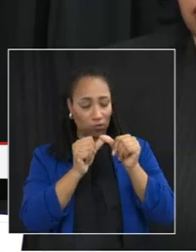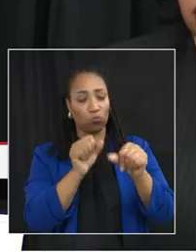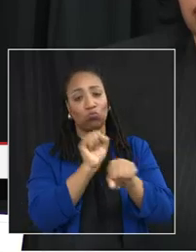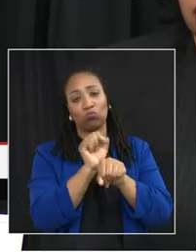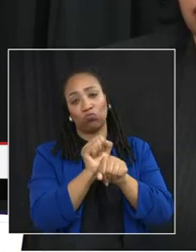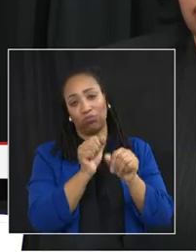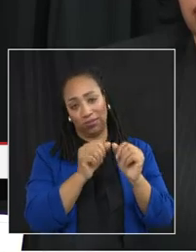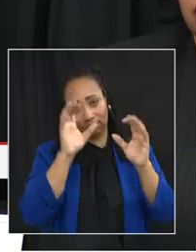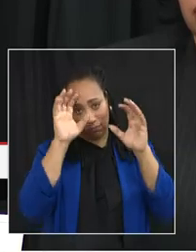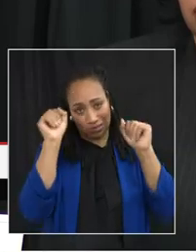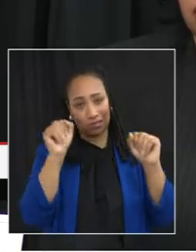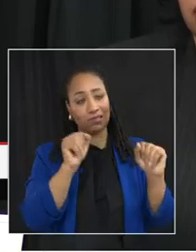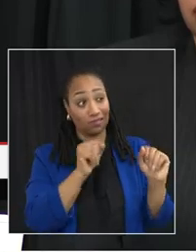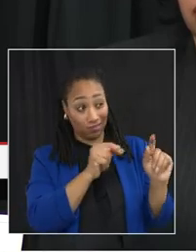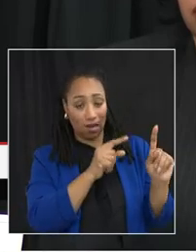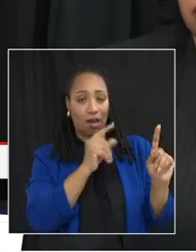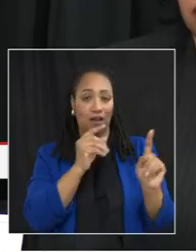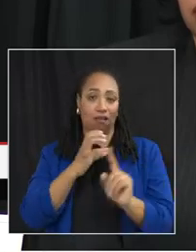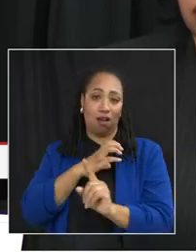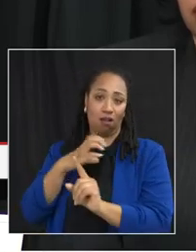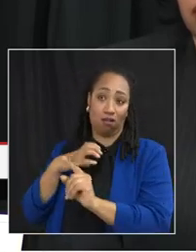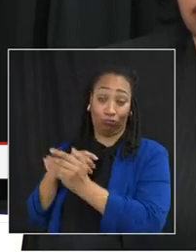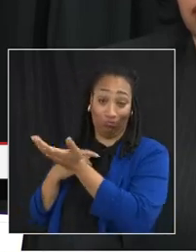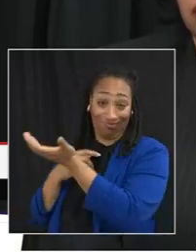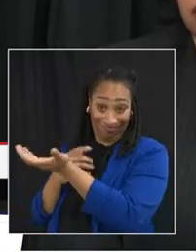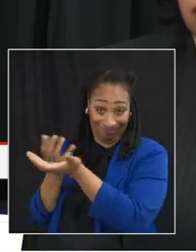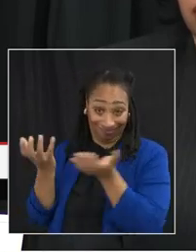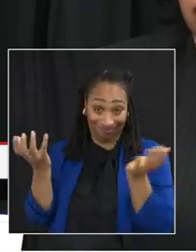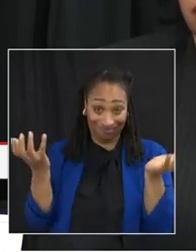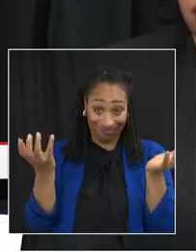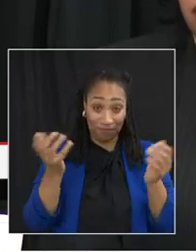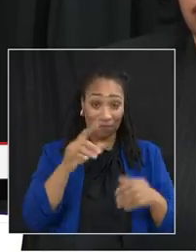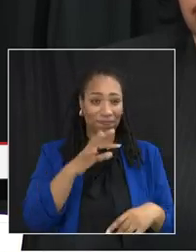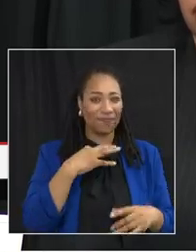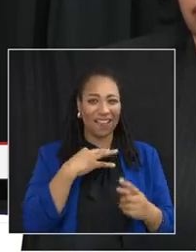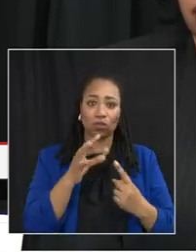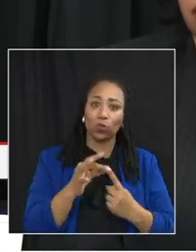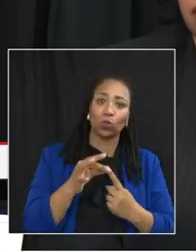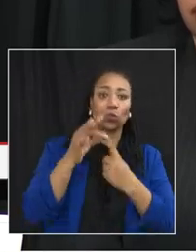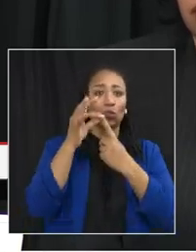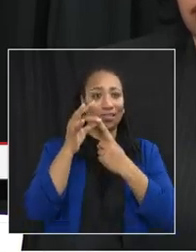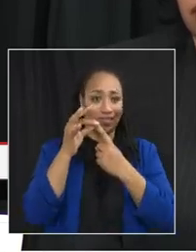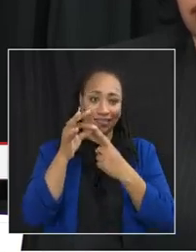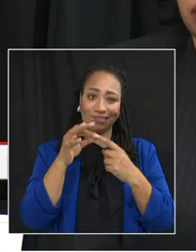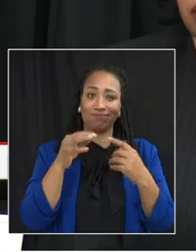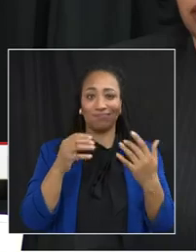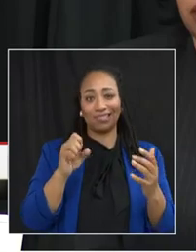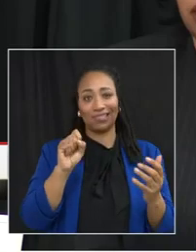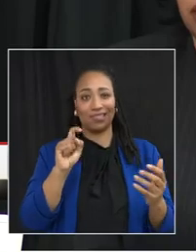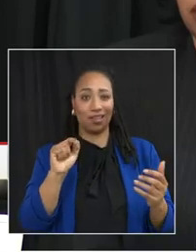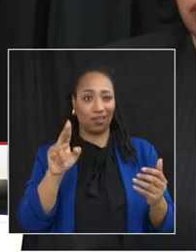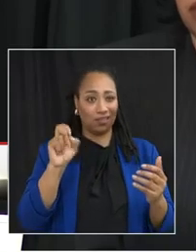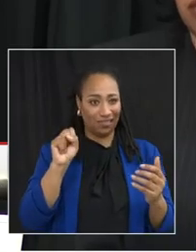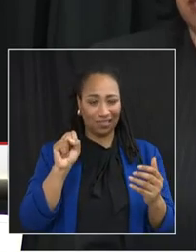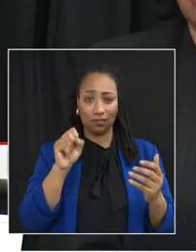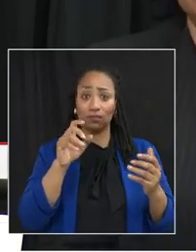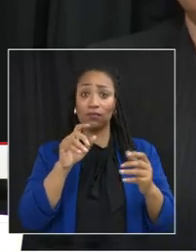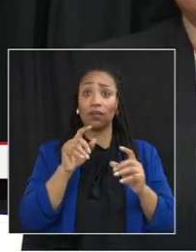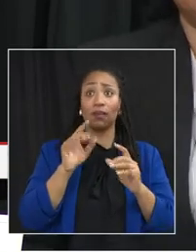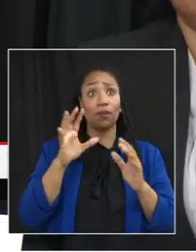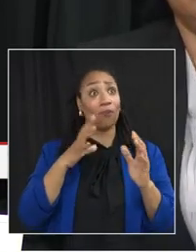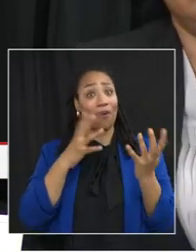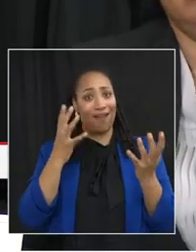unique status as a federal district, we've always worked both sides of the